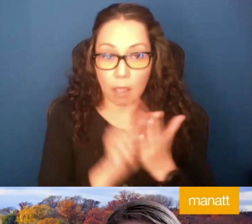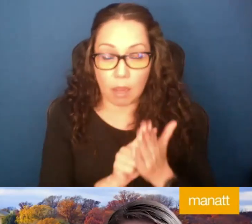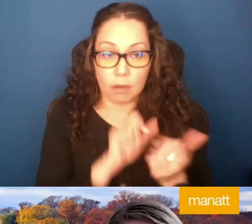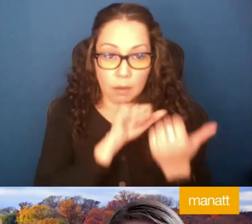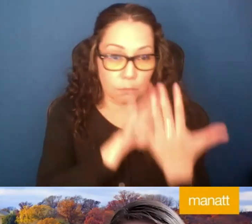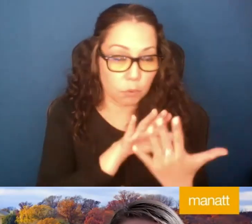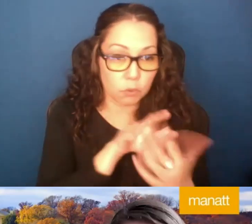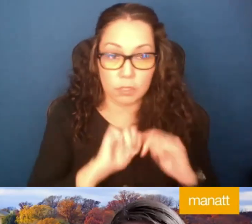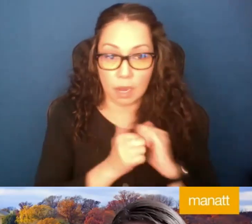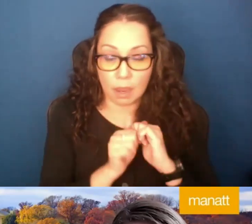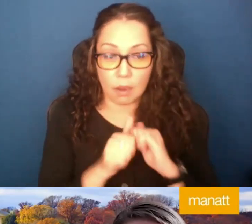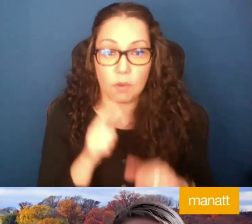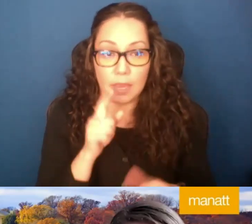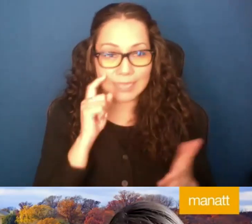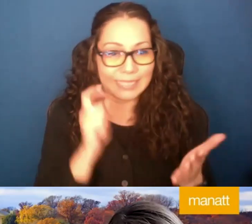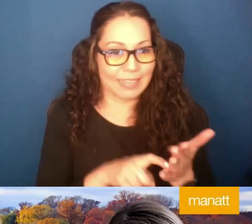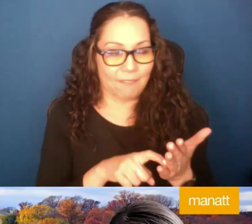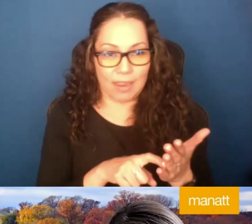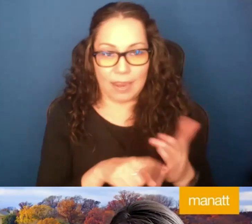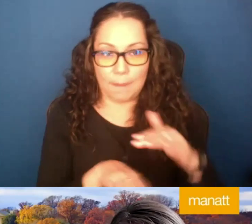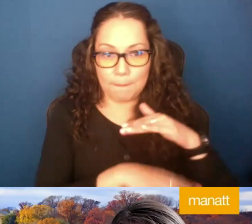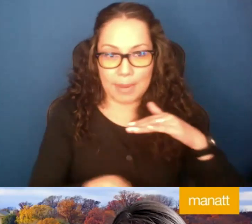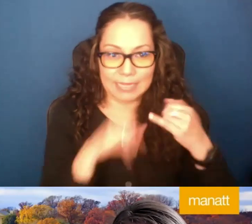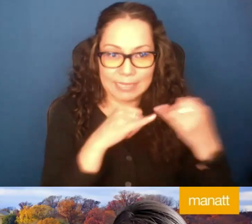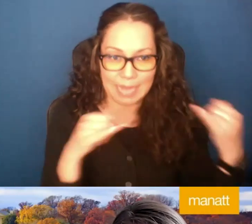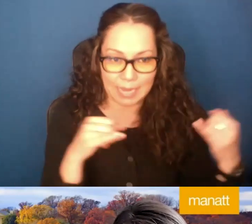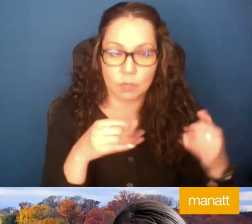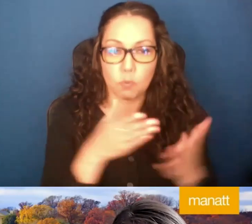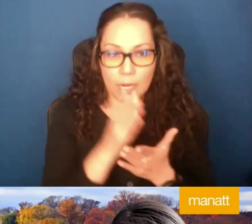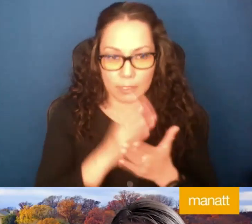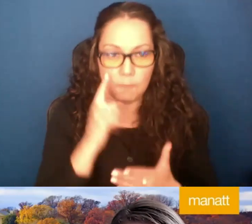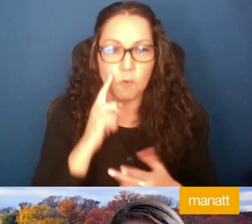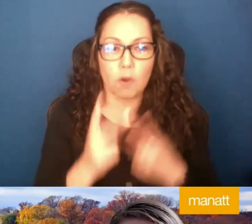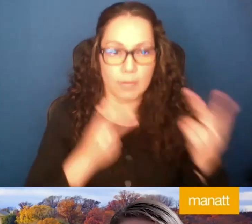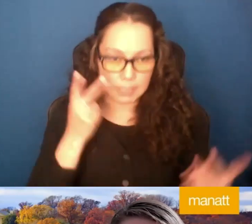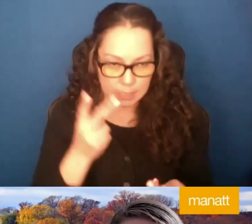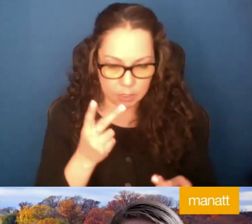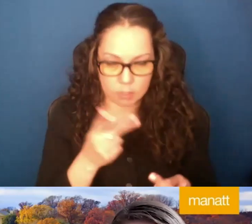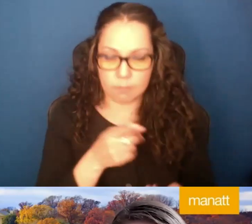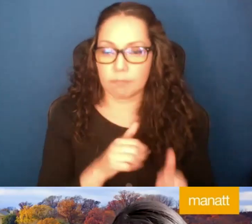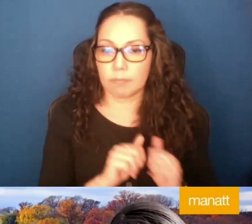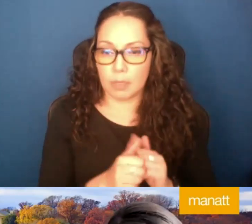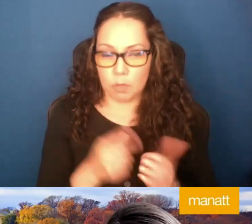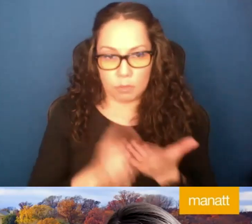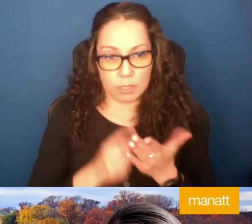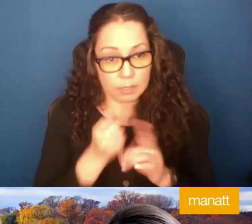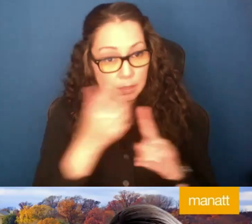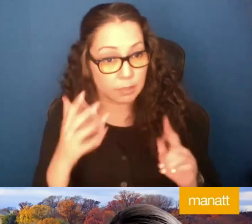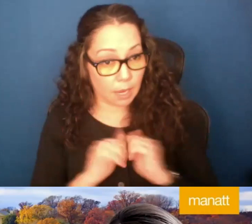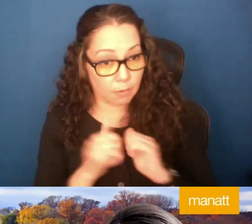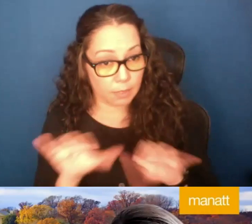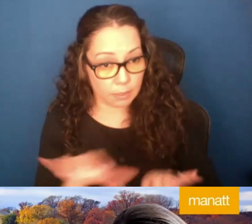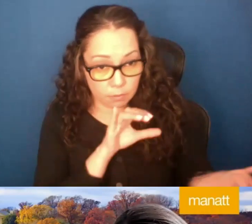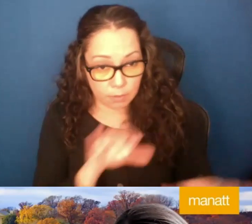identifying some baseline rights to visitation. And we'll talk about how they do that. And then identifying